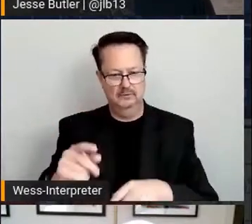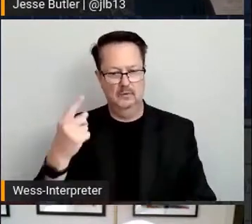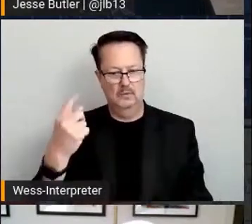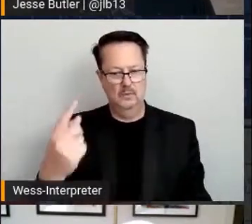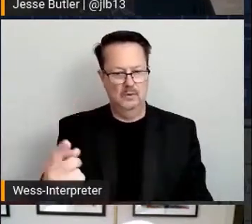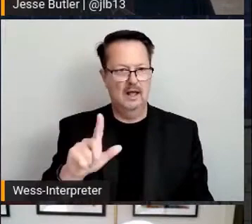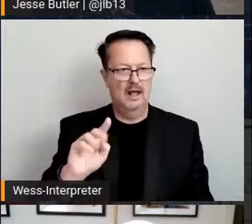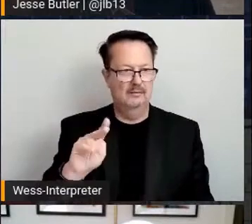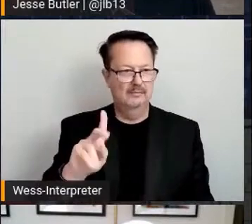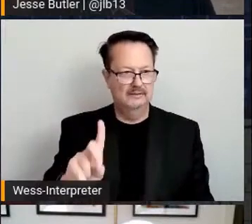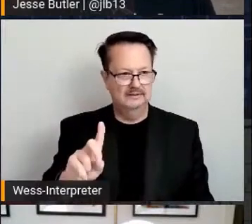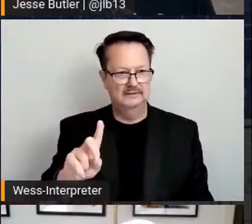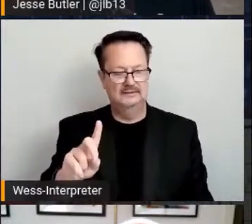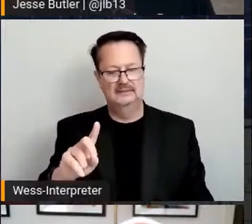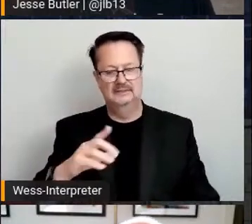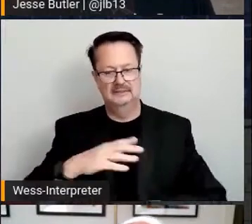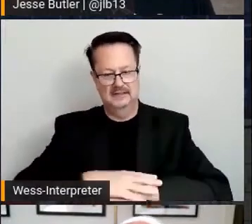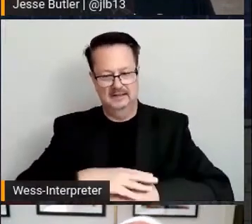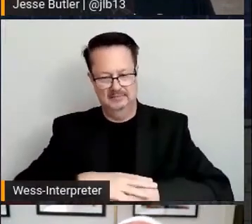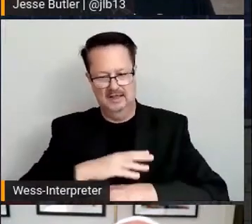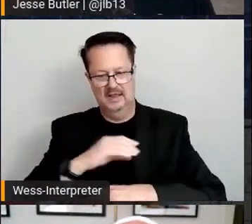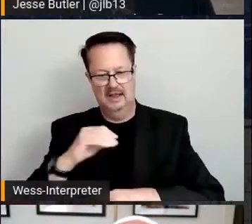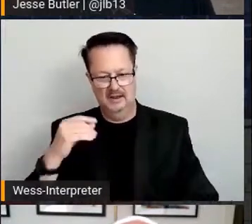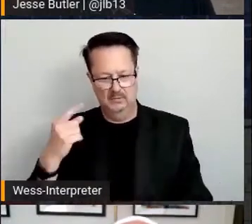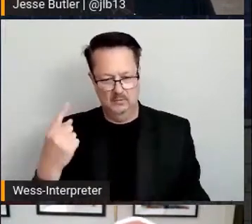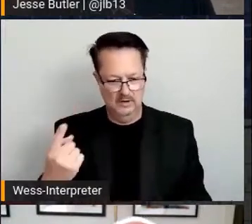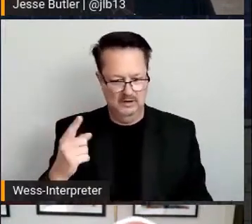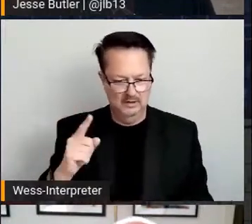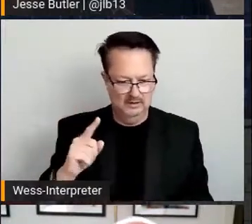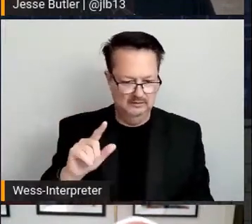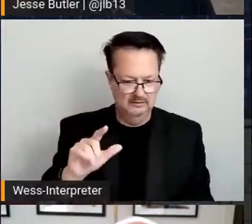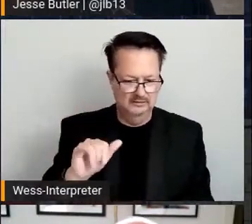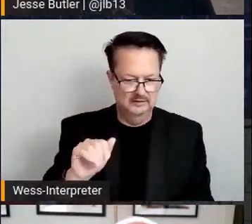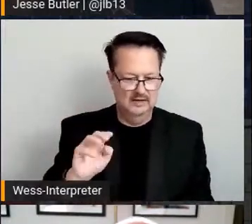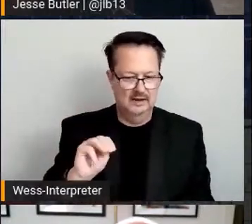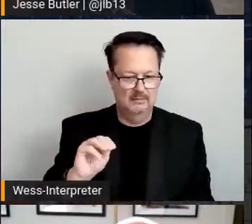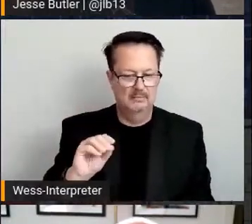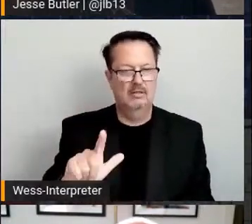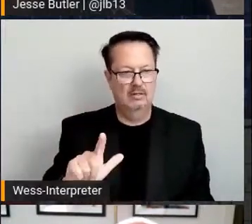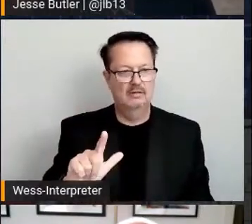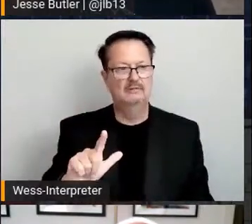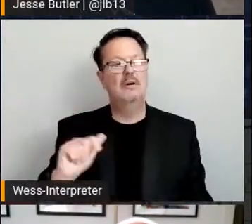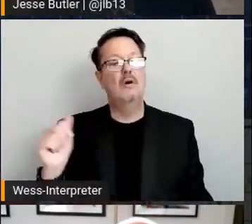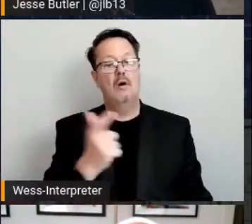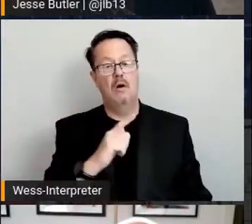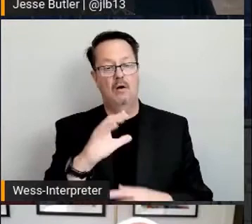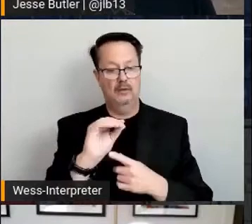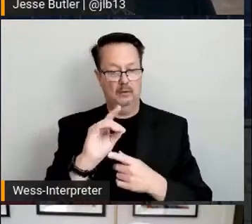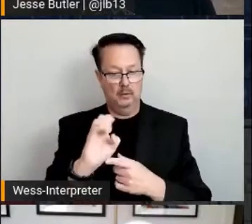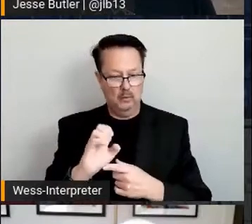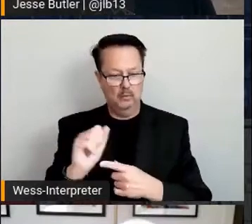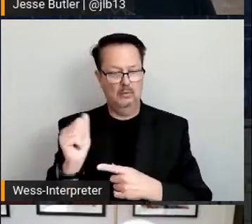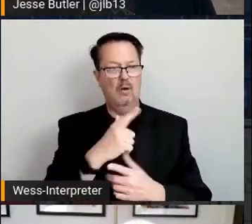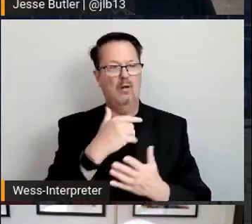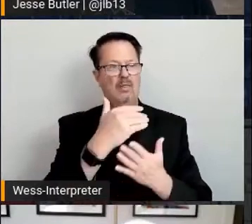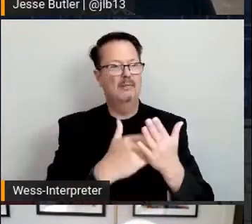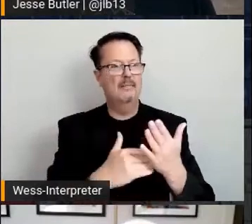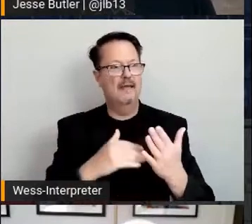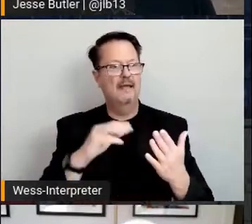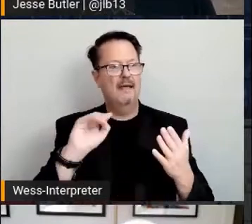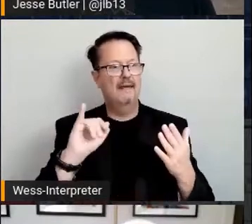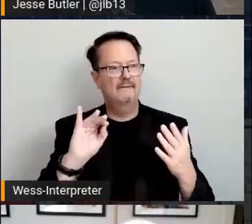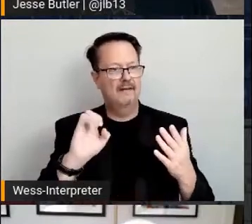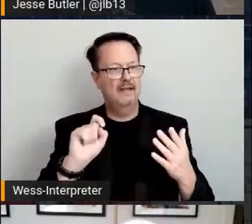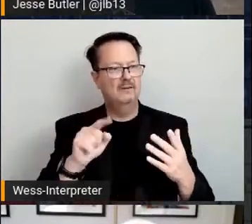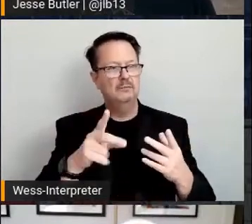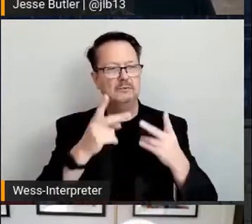and 1 S3 bucket. And before getting started, all the code and the manifests you're going to see today is available